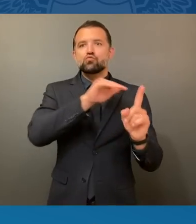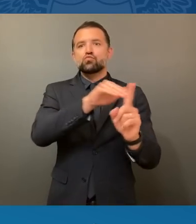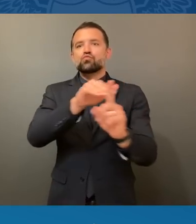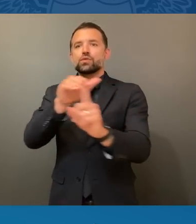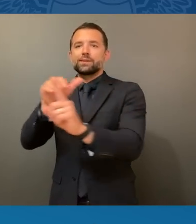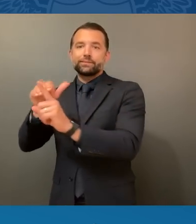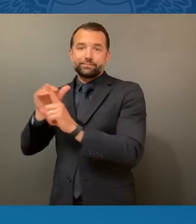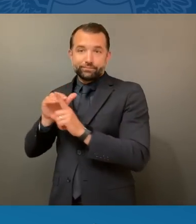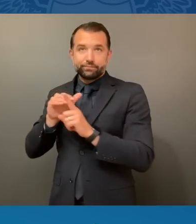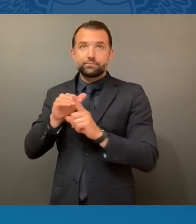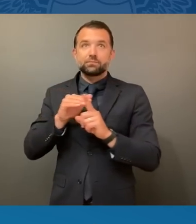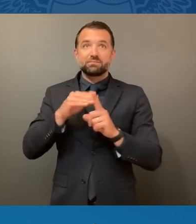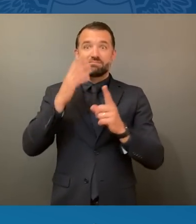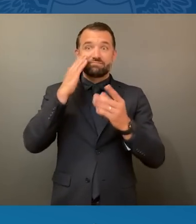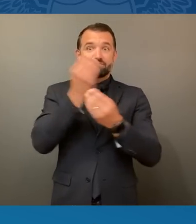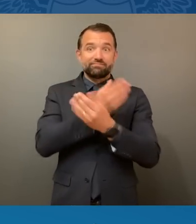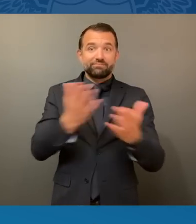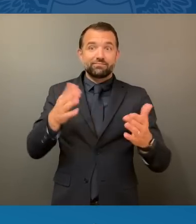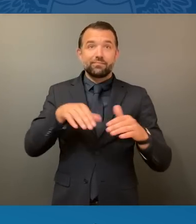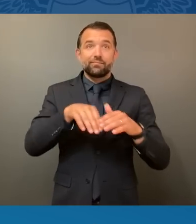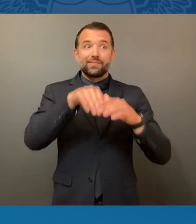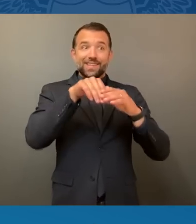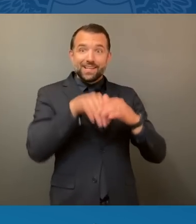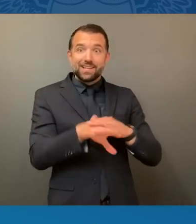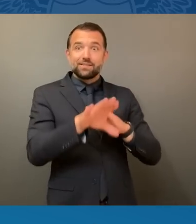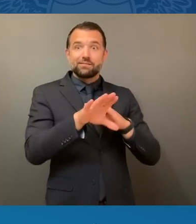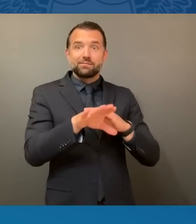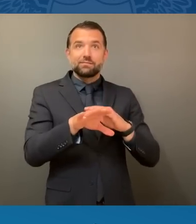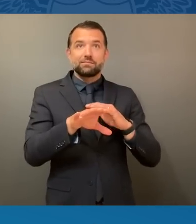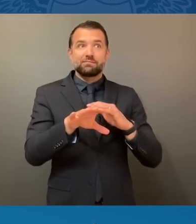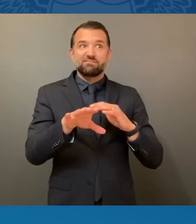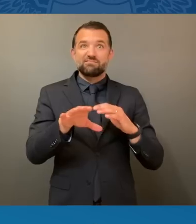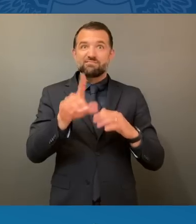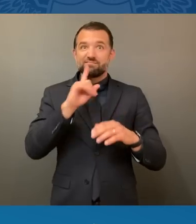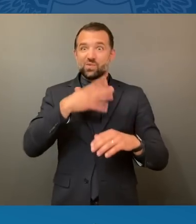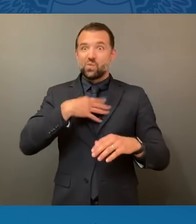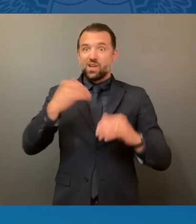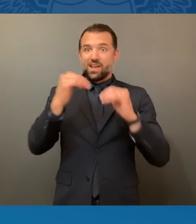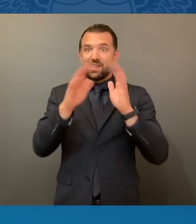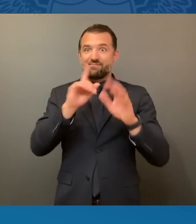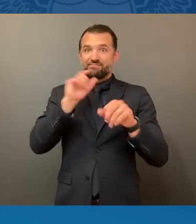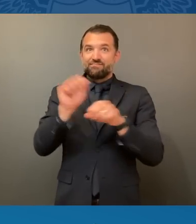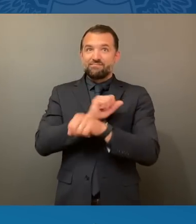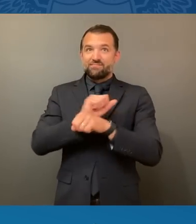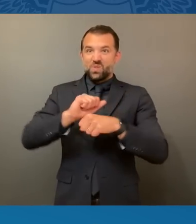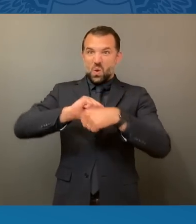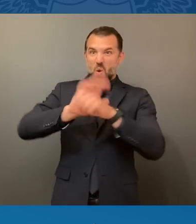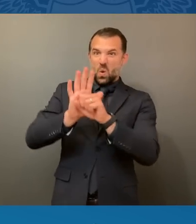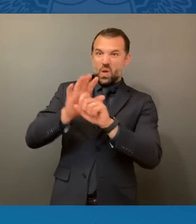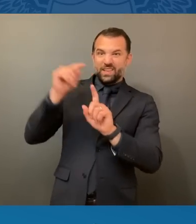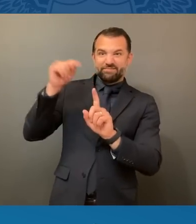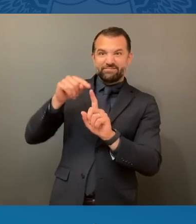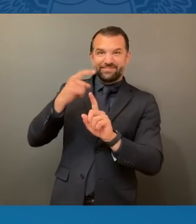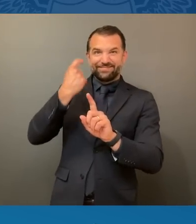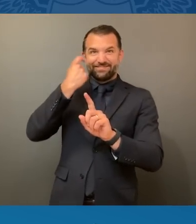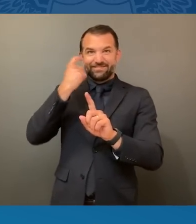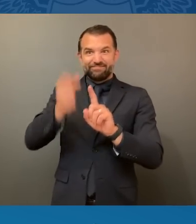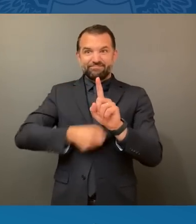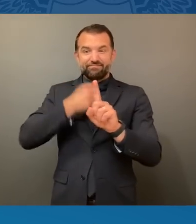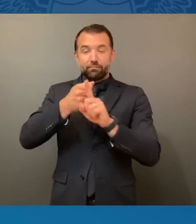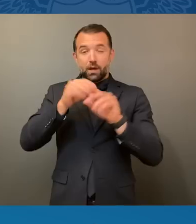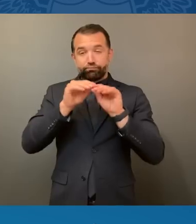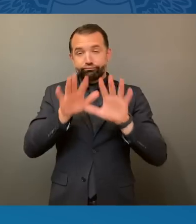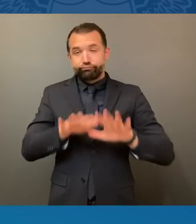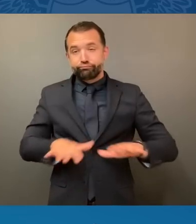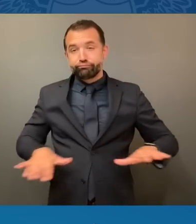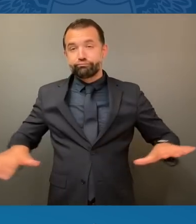we came in to office during the height of the pandemic, and at a time when